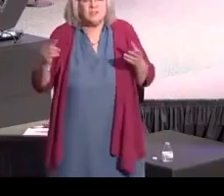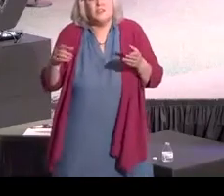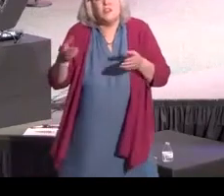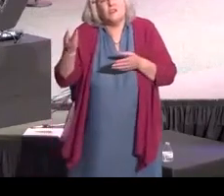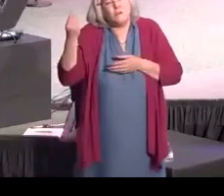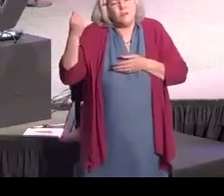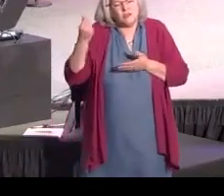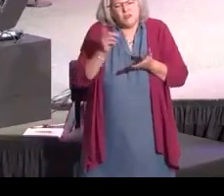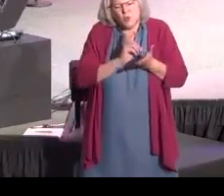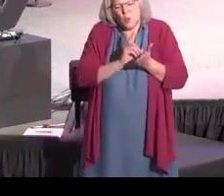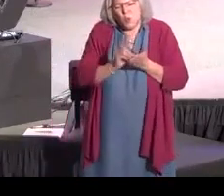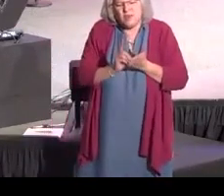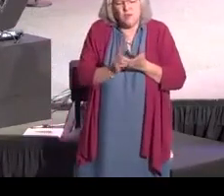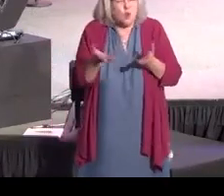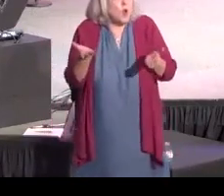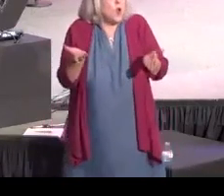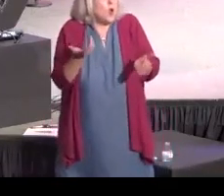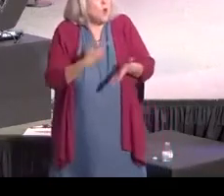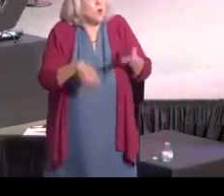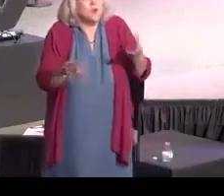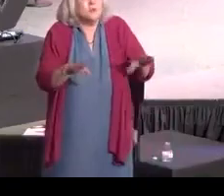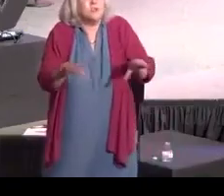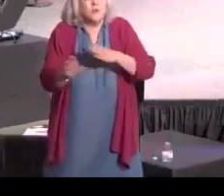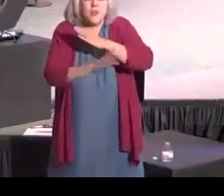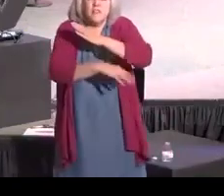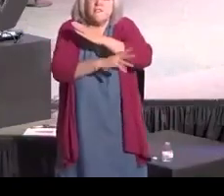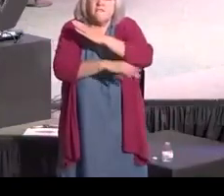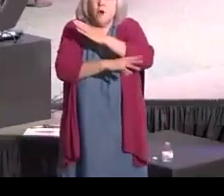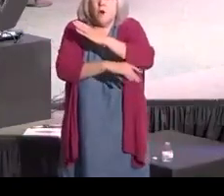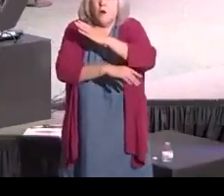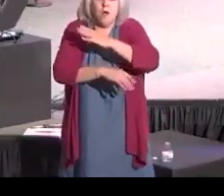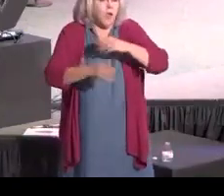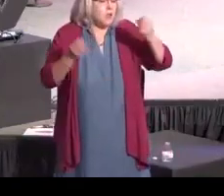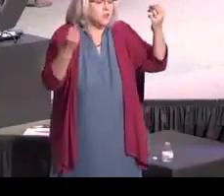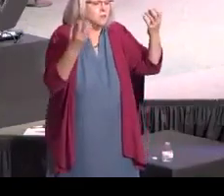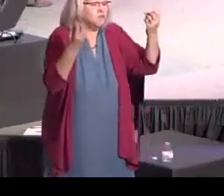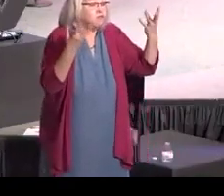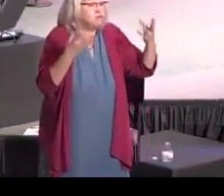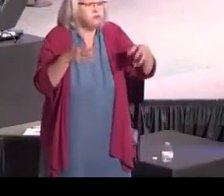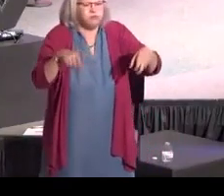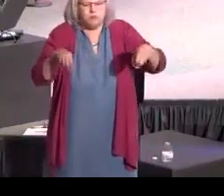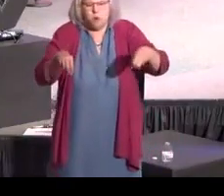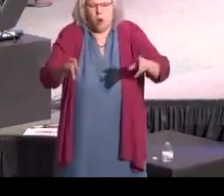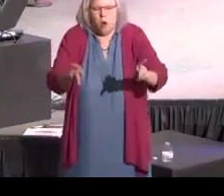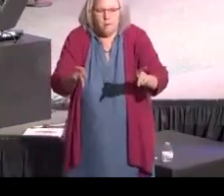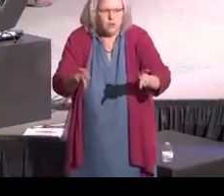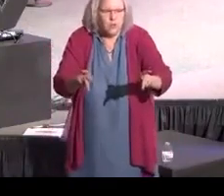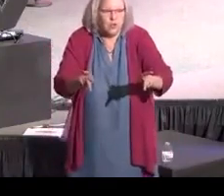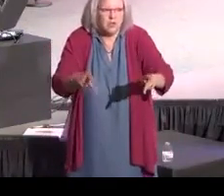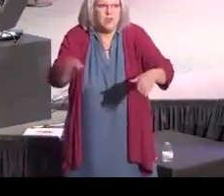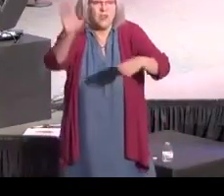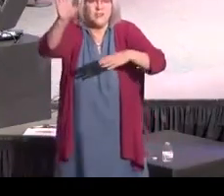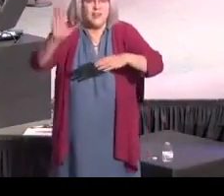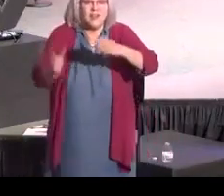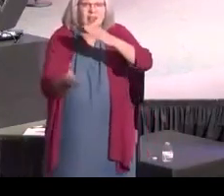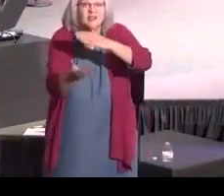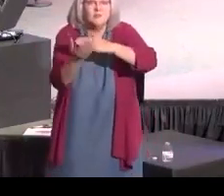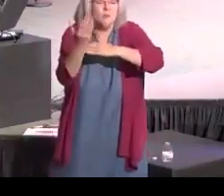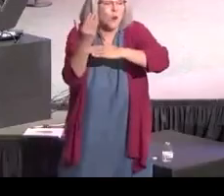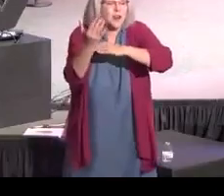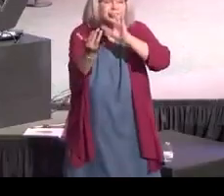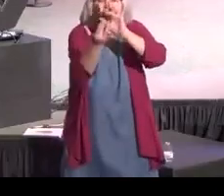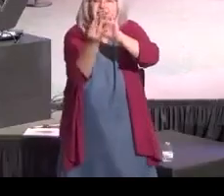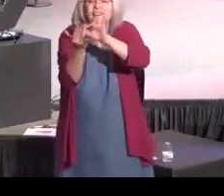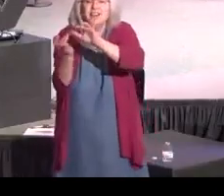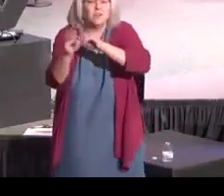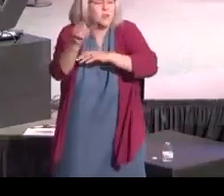couple weeks with all the things we're going to be doing this fall. And there's going to be a lot more opportunities in prime time on Sunday morning to connect